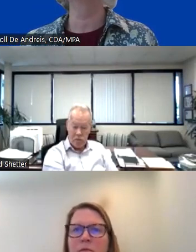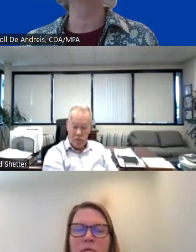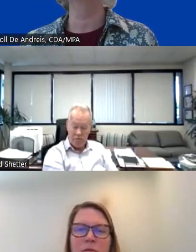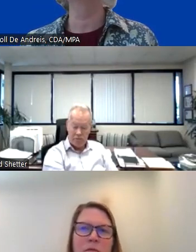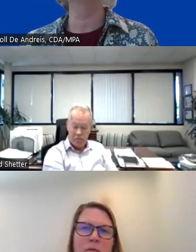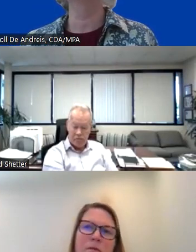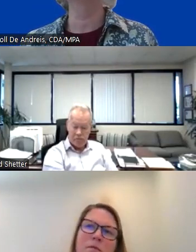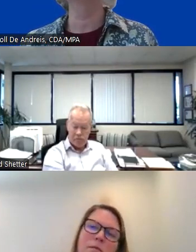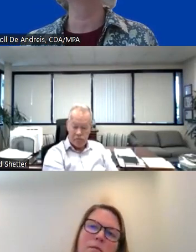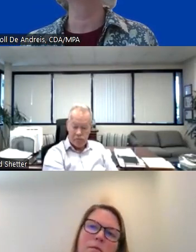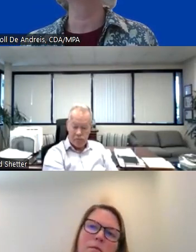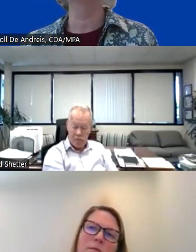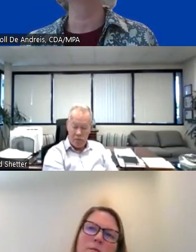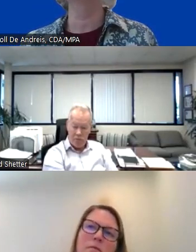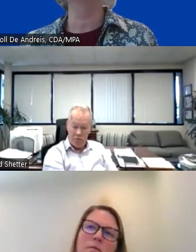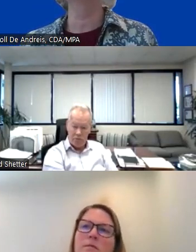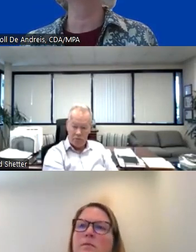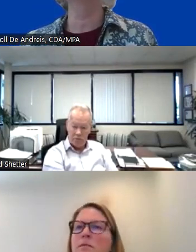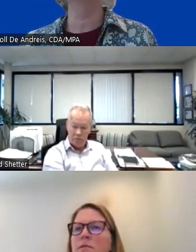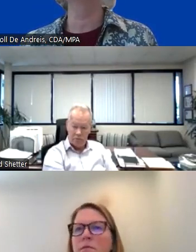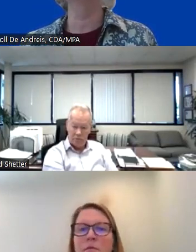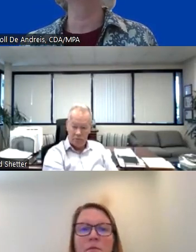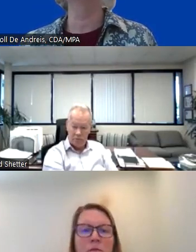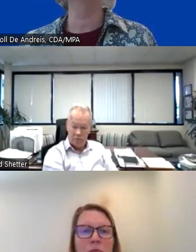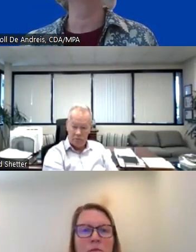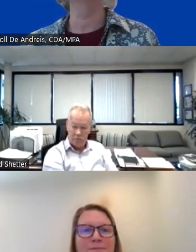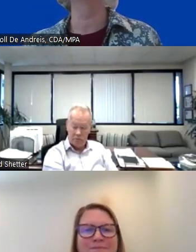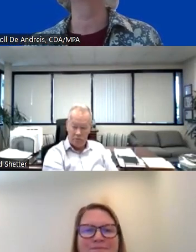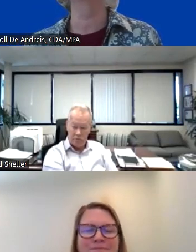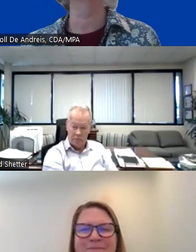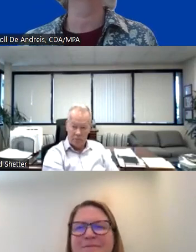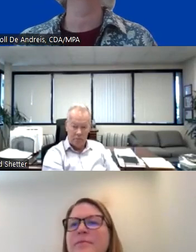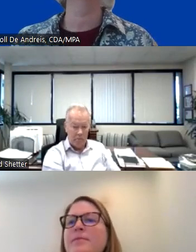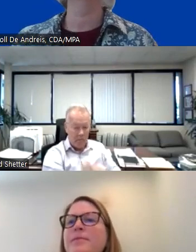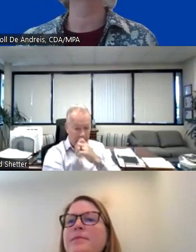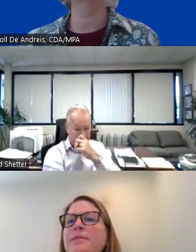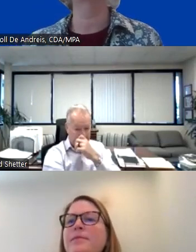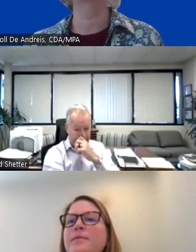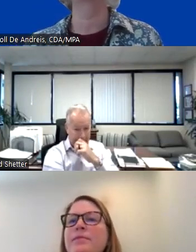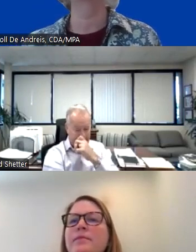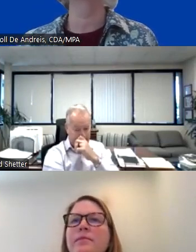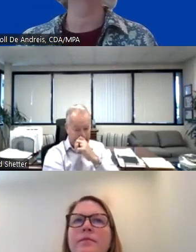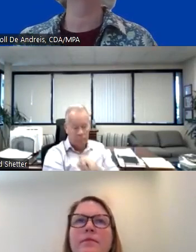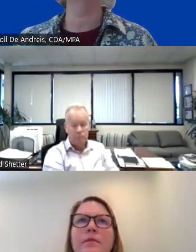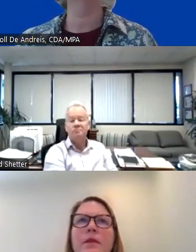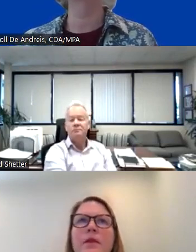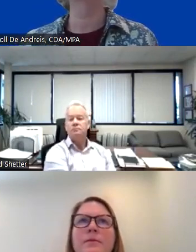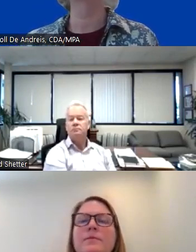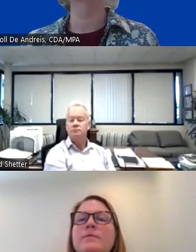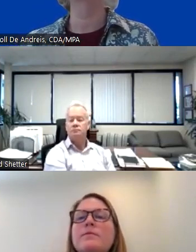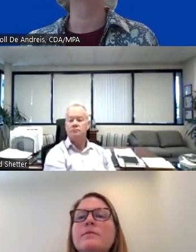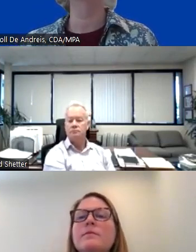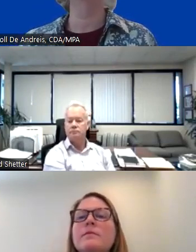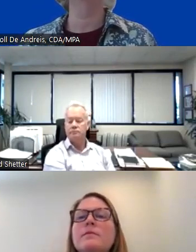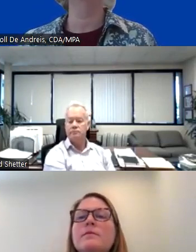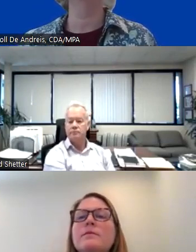this is proceeding. And I see applause from Myra, so thanks for sharing that. I